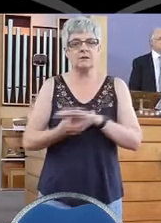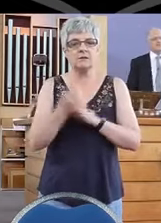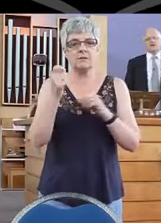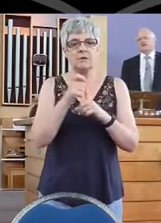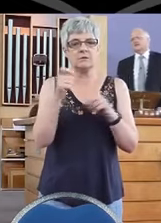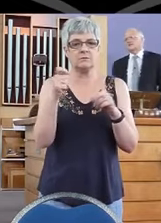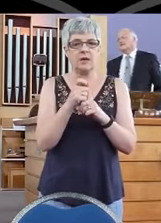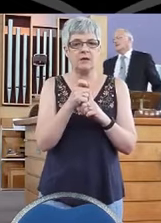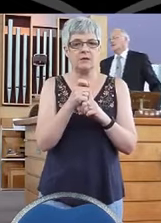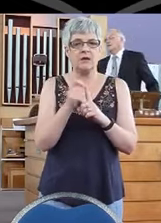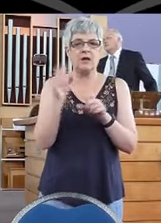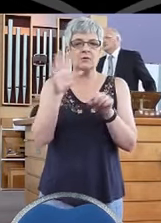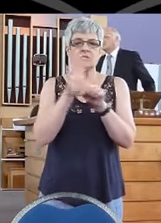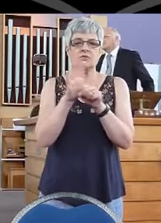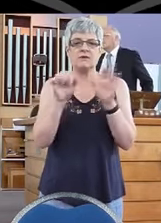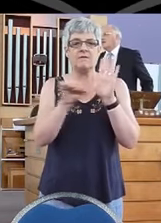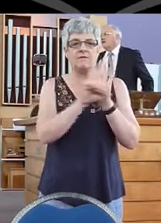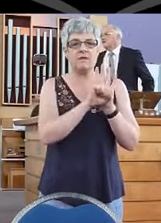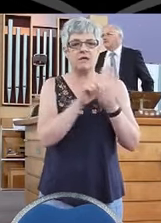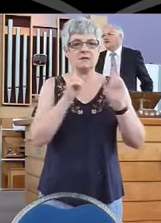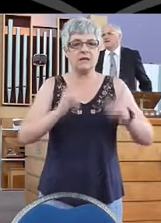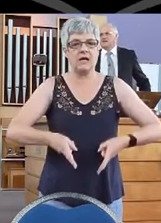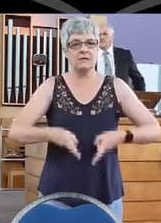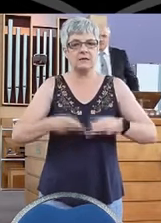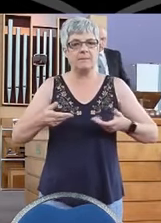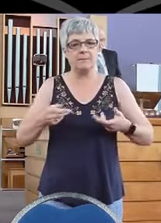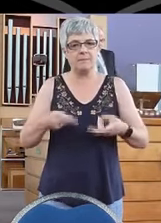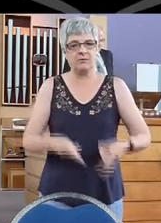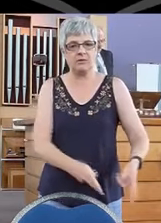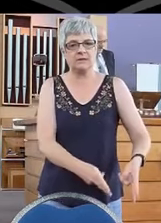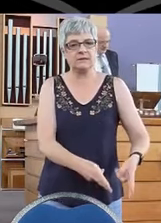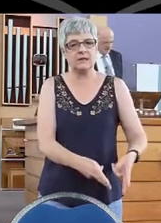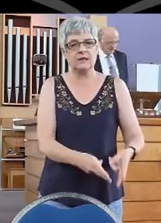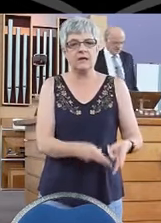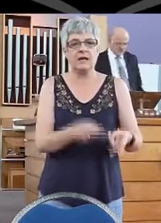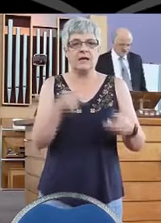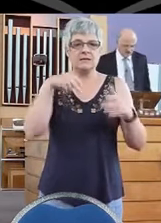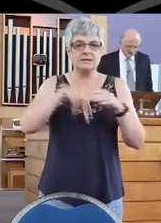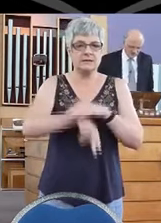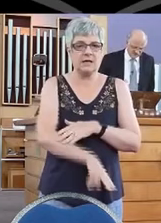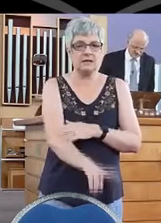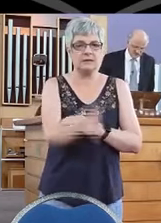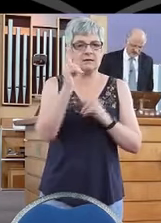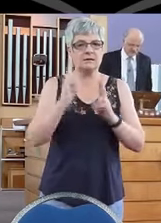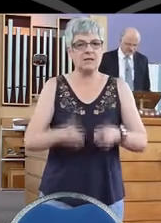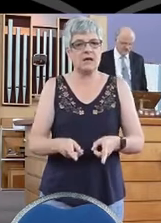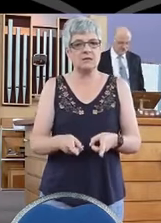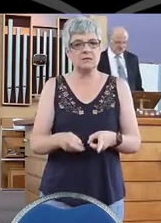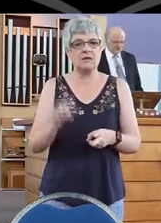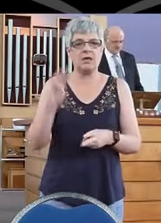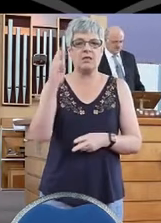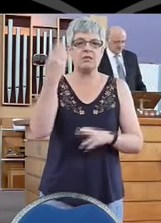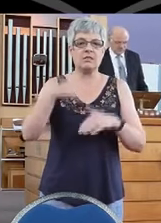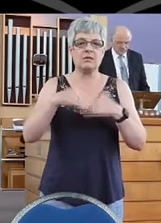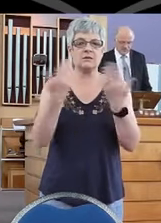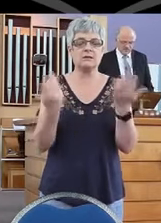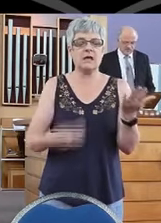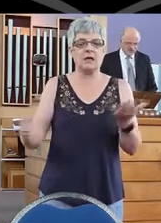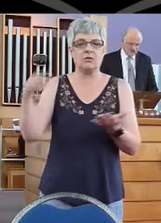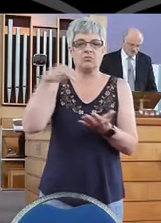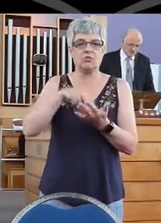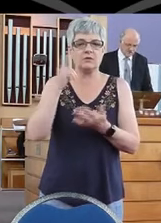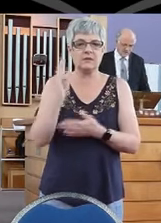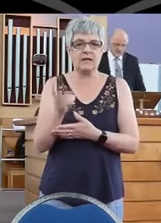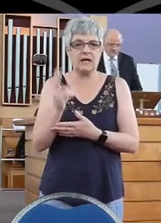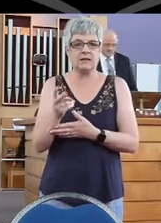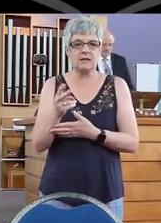under Pontius Pilate, was crucified, died, and was raised. He descended to the dead. And on the third